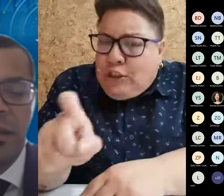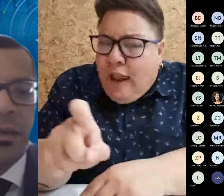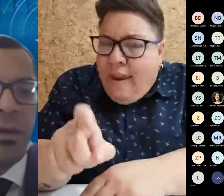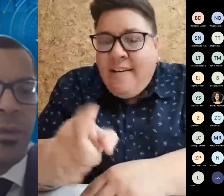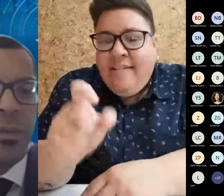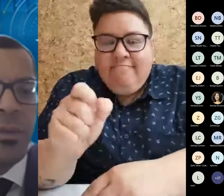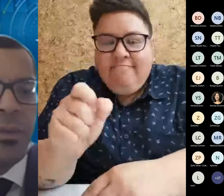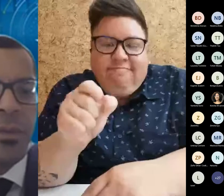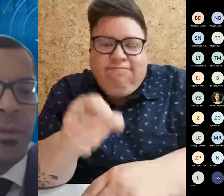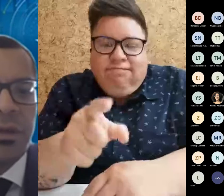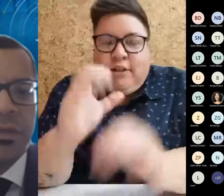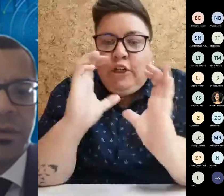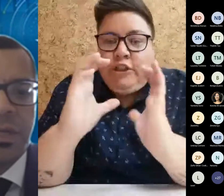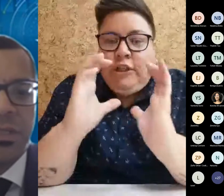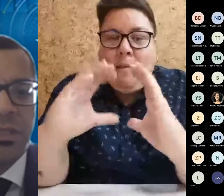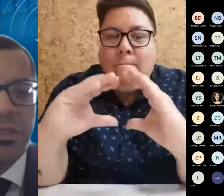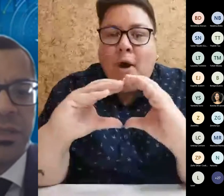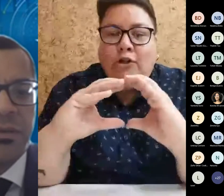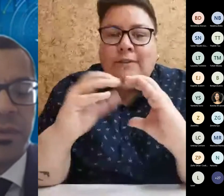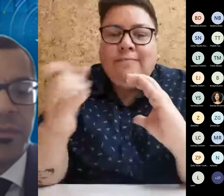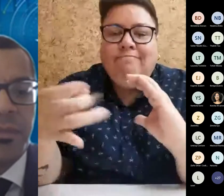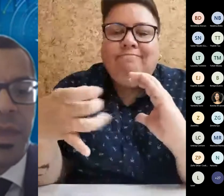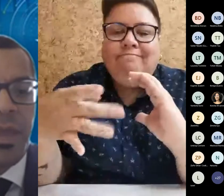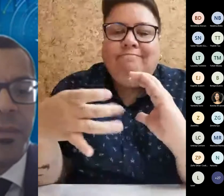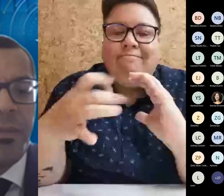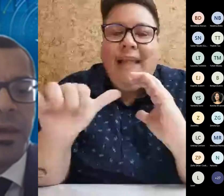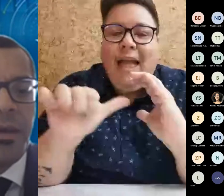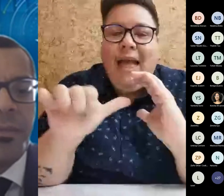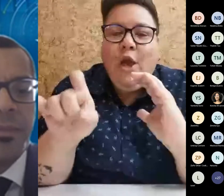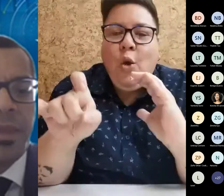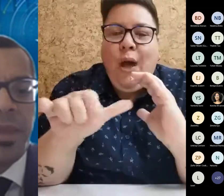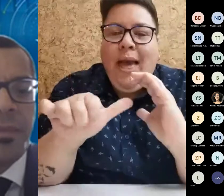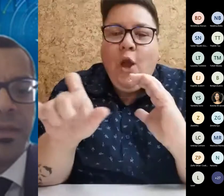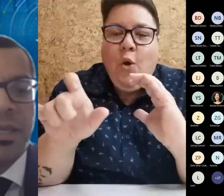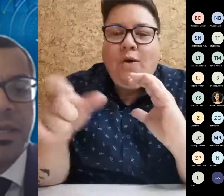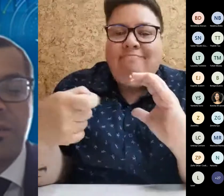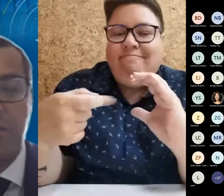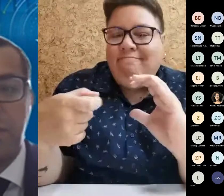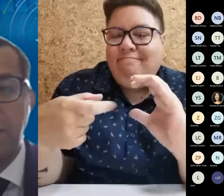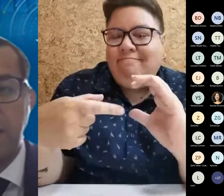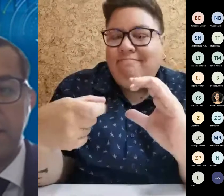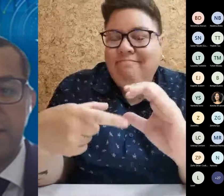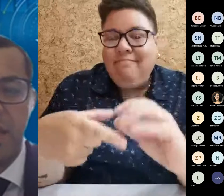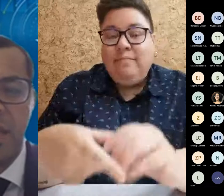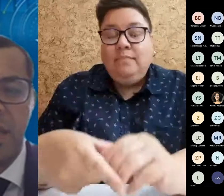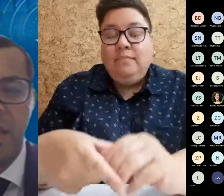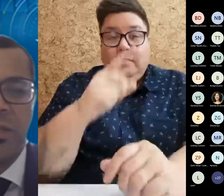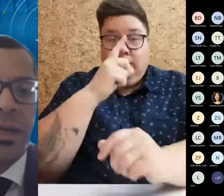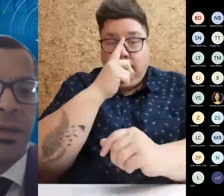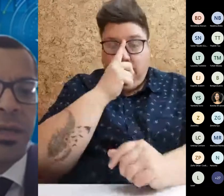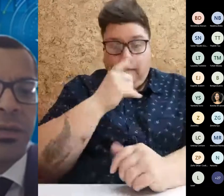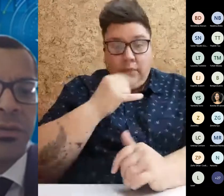and we will aim to answer the questions from there. But seeing that we are at this stage,